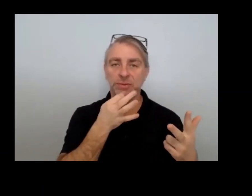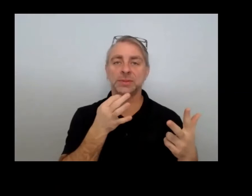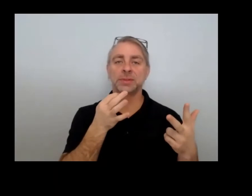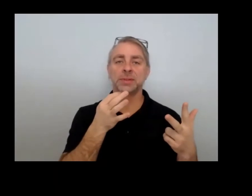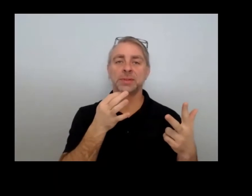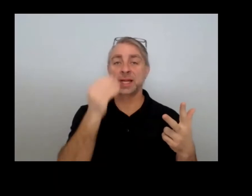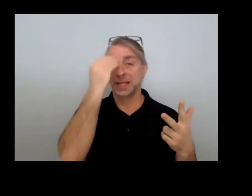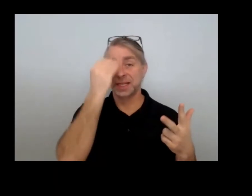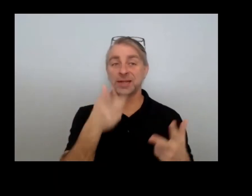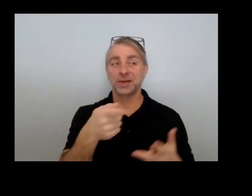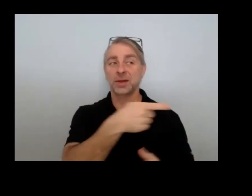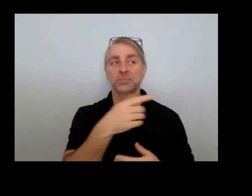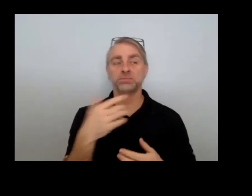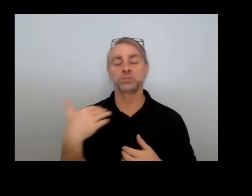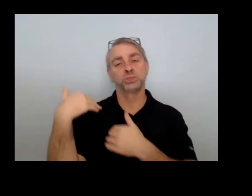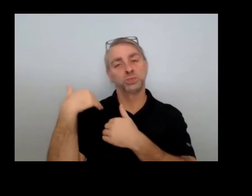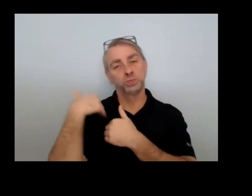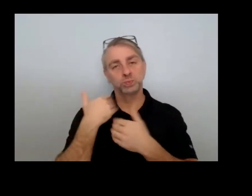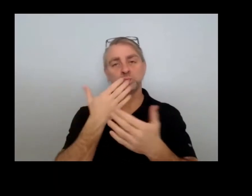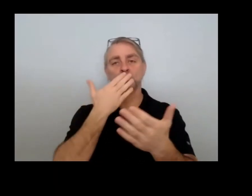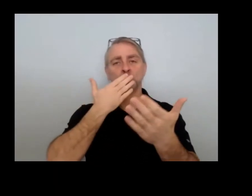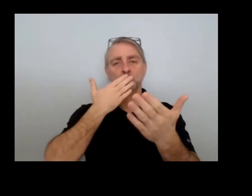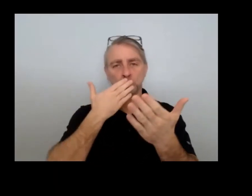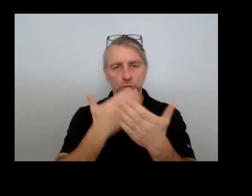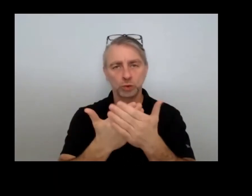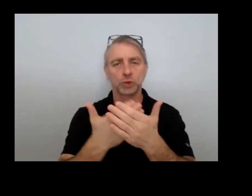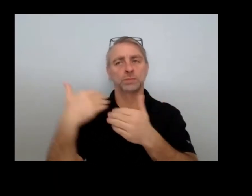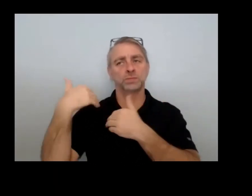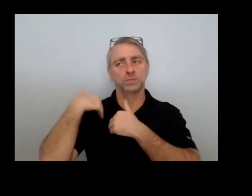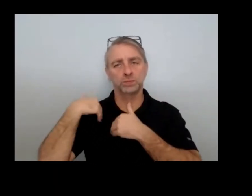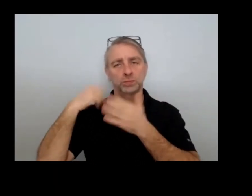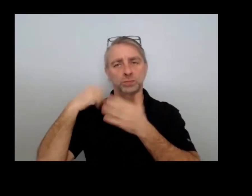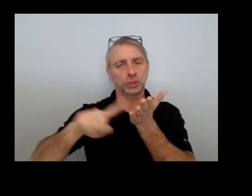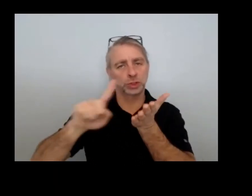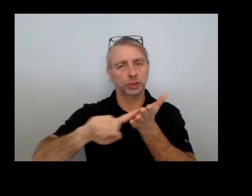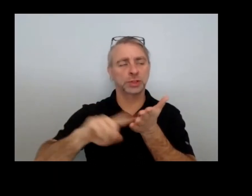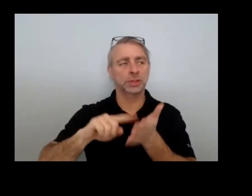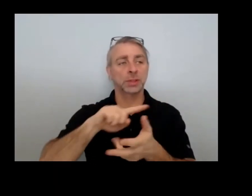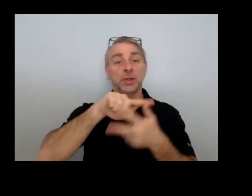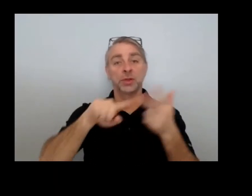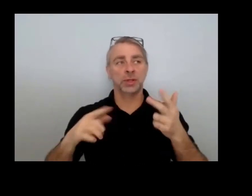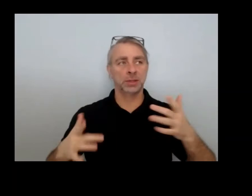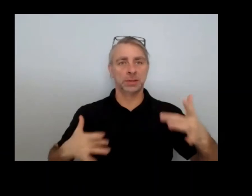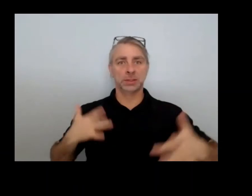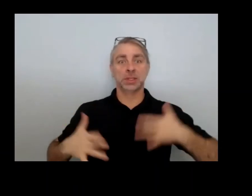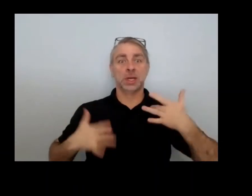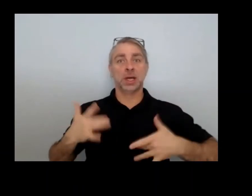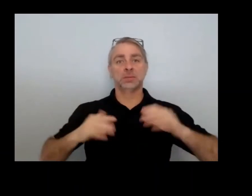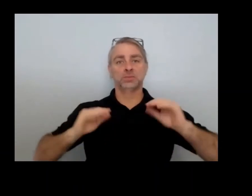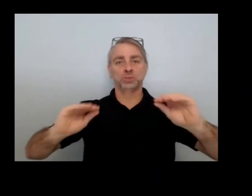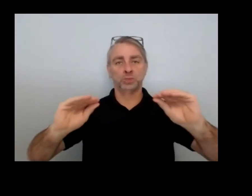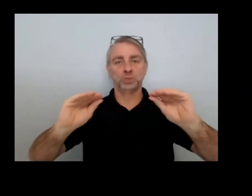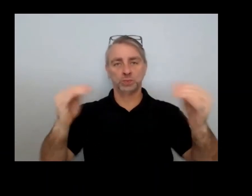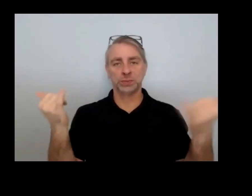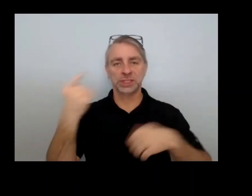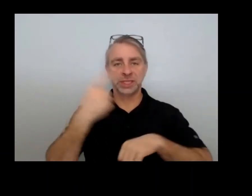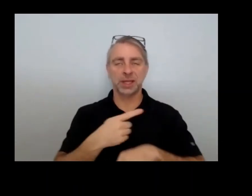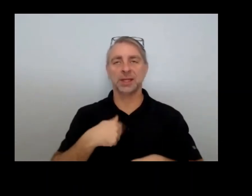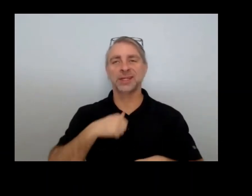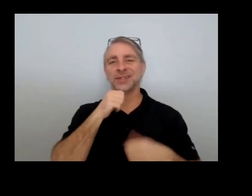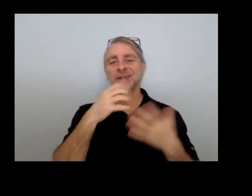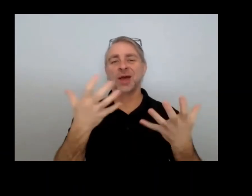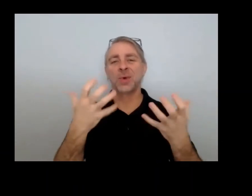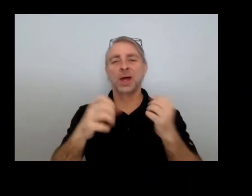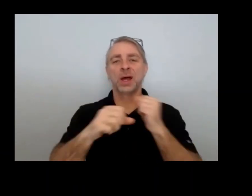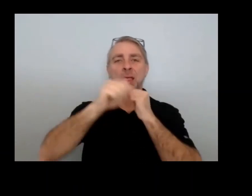research citizens and that are eager to give their course. I could go on and on about their accomplishments and